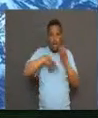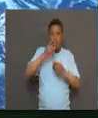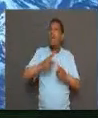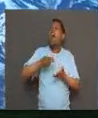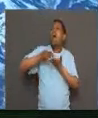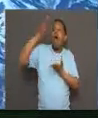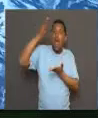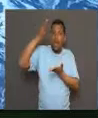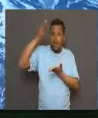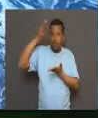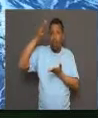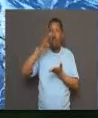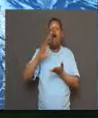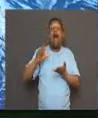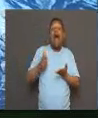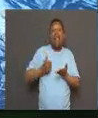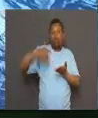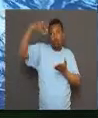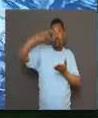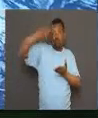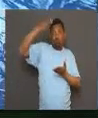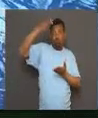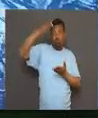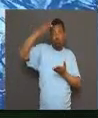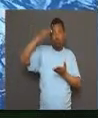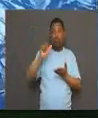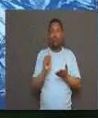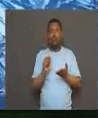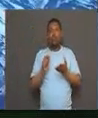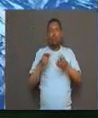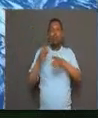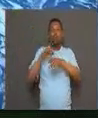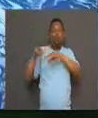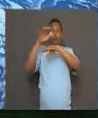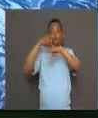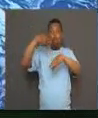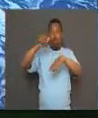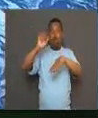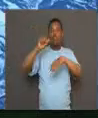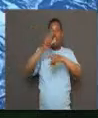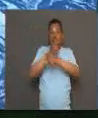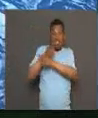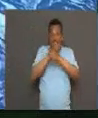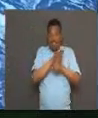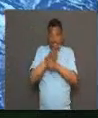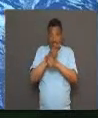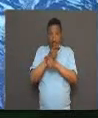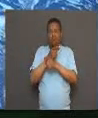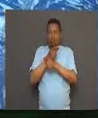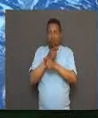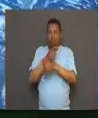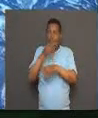high altitude, rugged topography, and cold